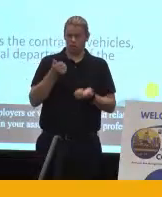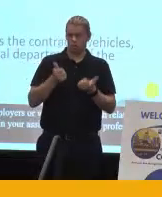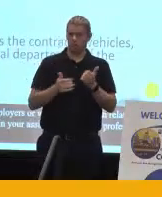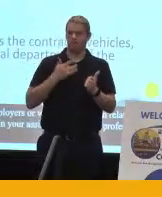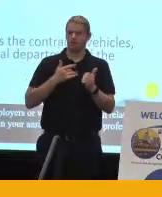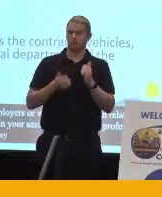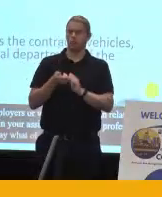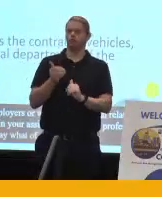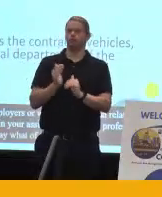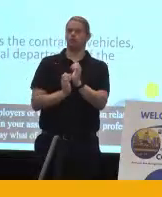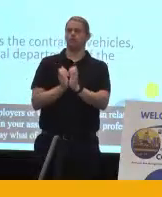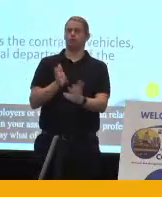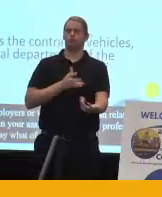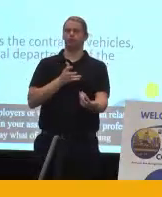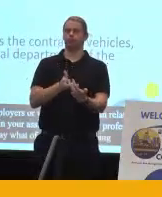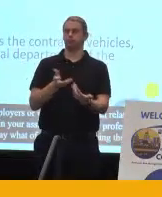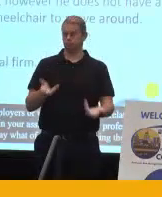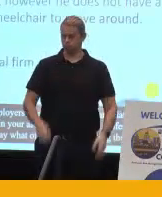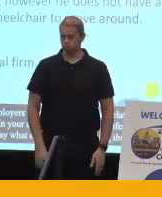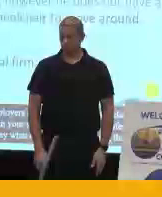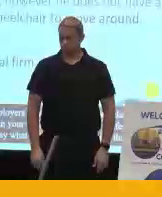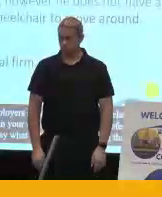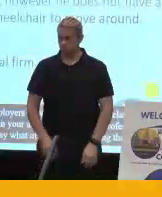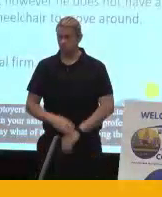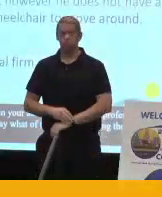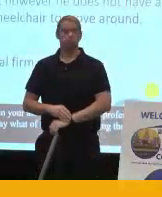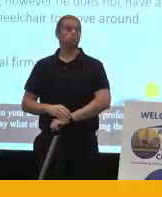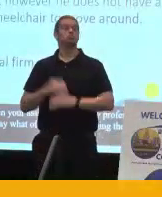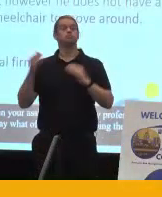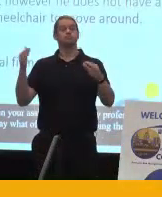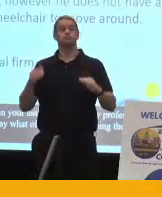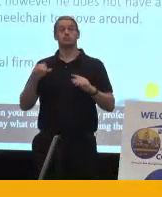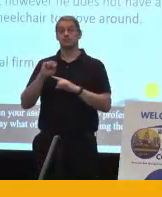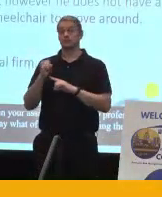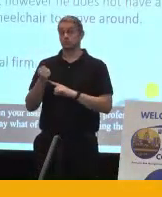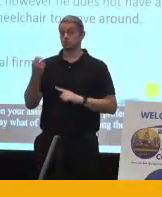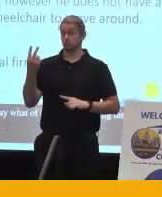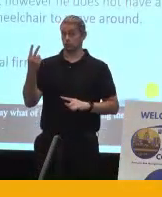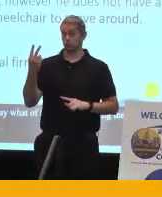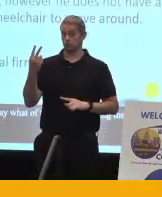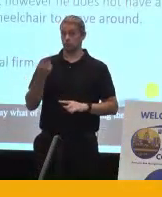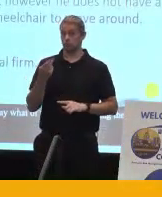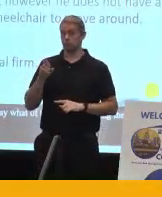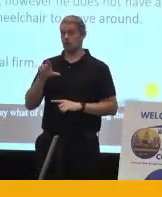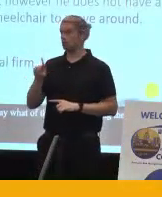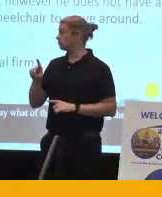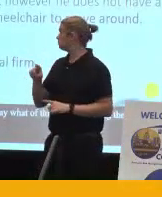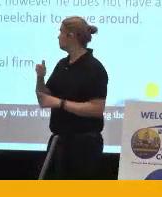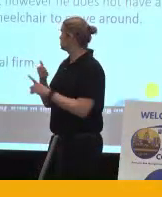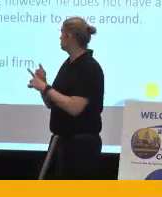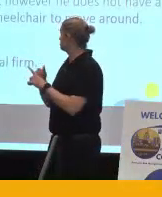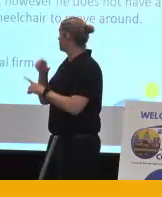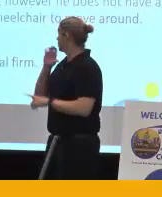comfortable. Oh, great. So scenario 2, Harold is a 32-year-old with a diagnosis of